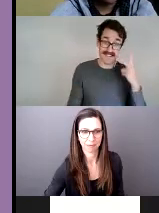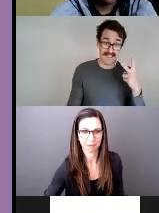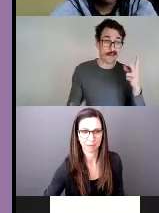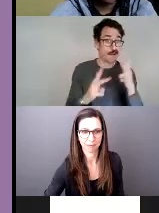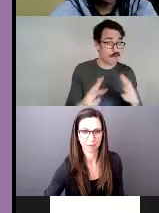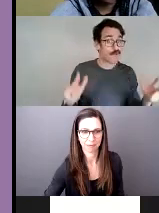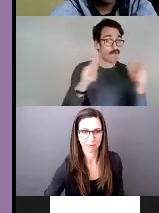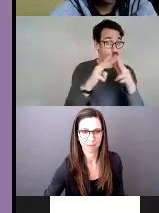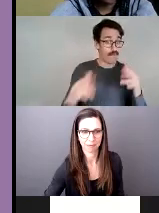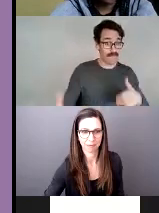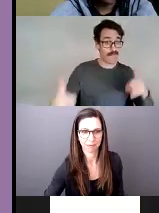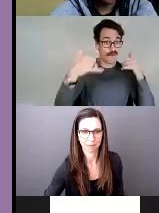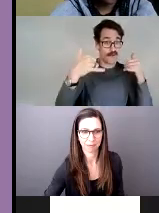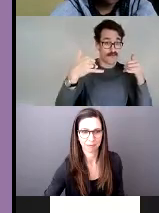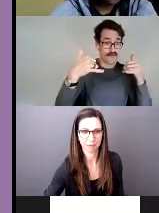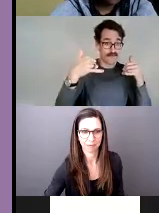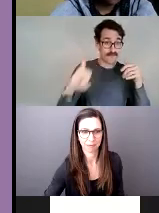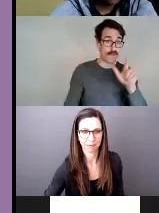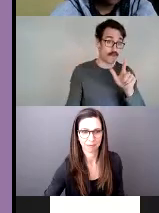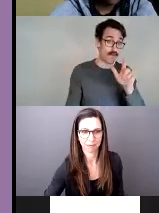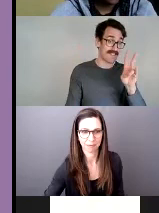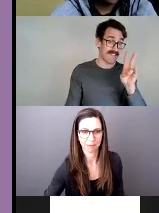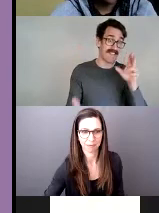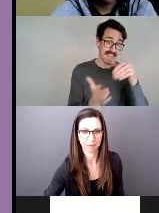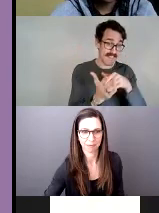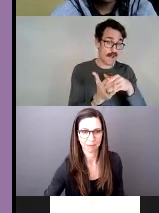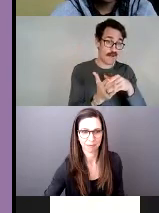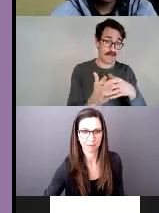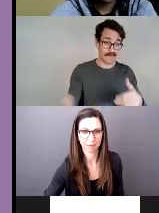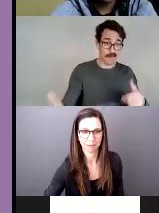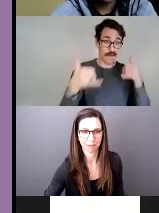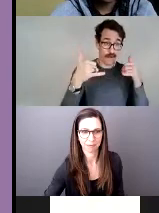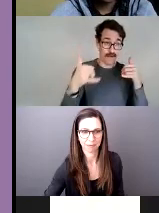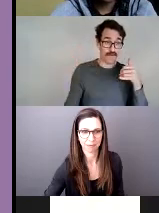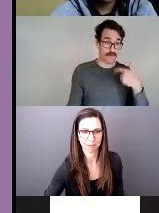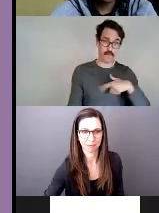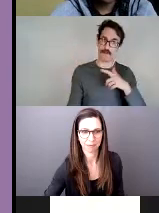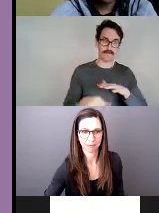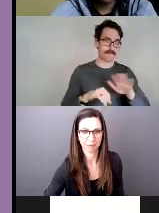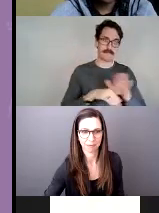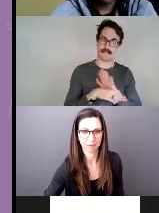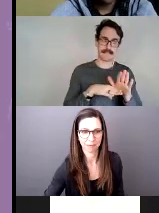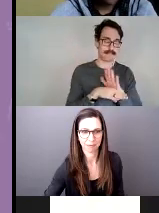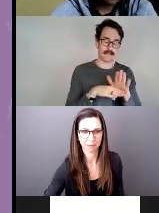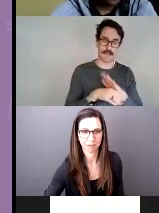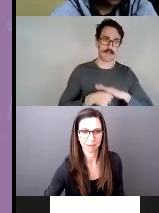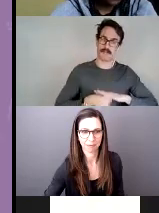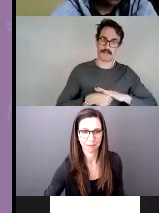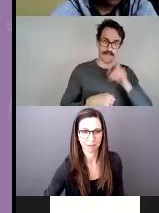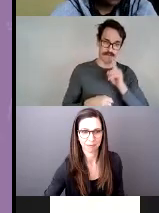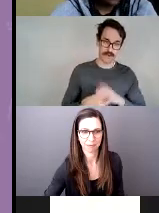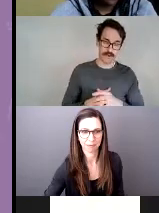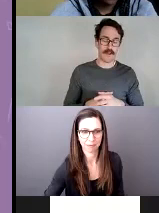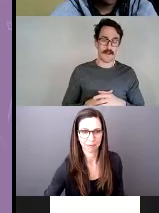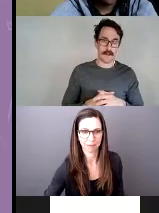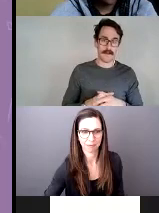So, over 27,000 calls. So we're feeling it. We're feeling the increase in